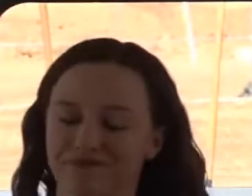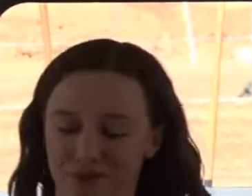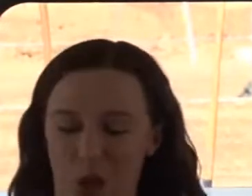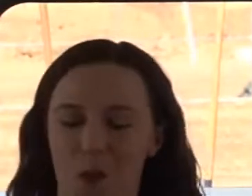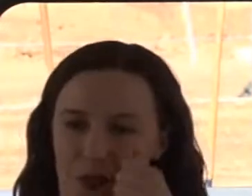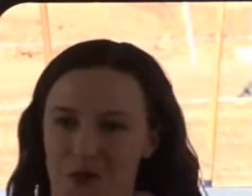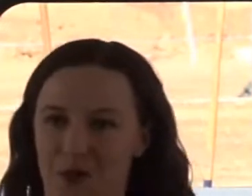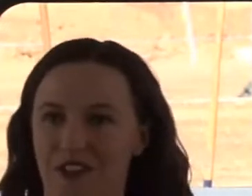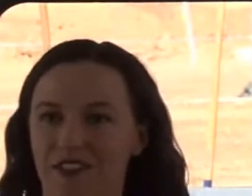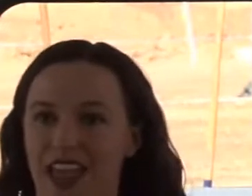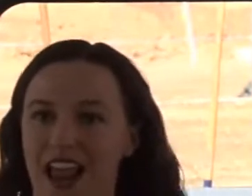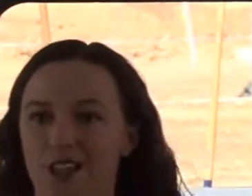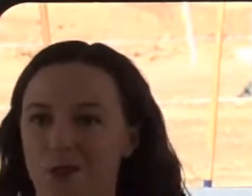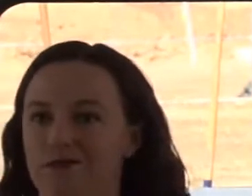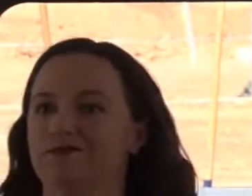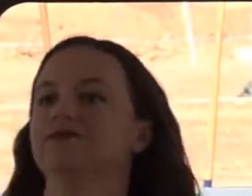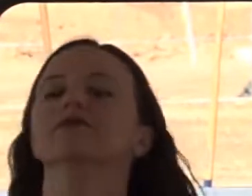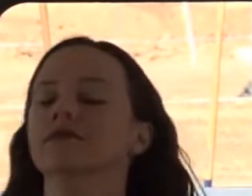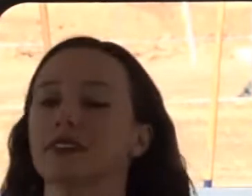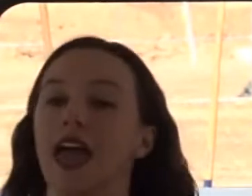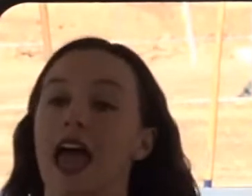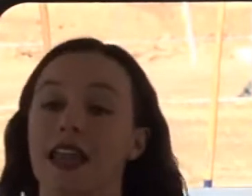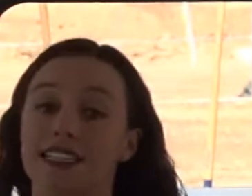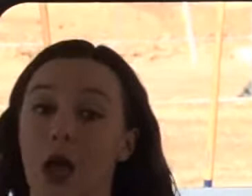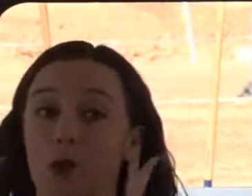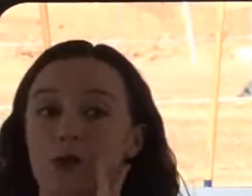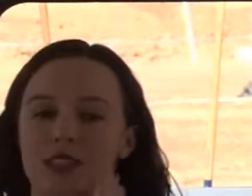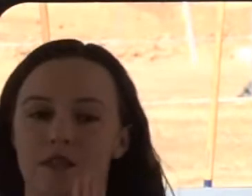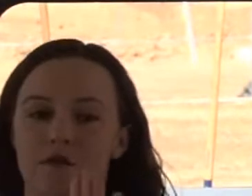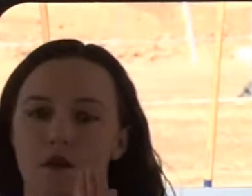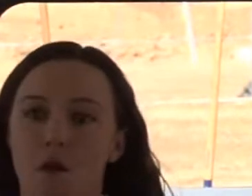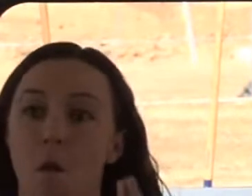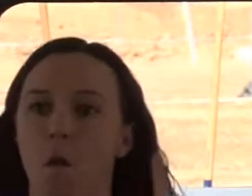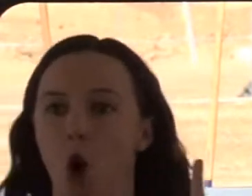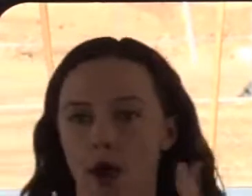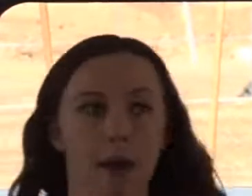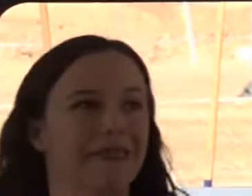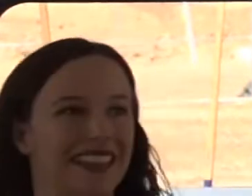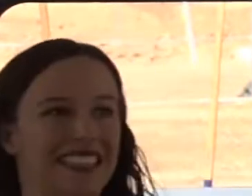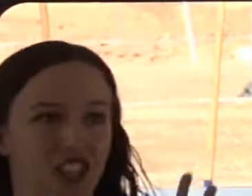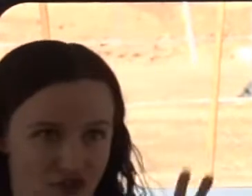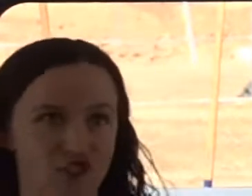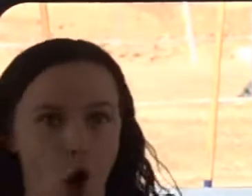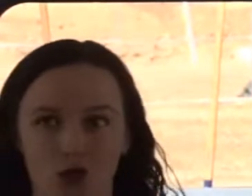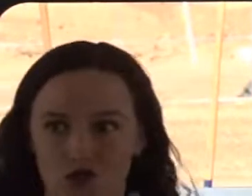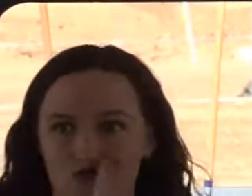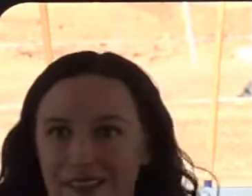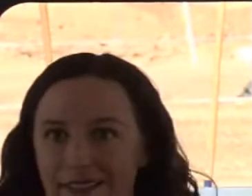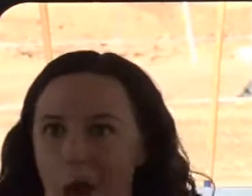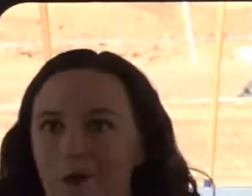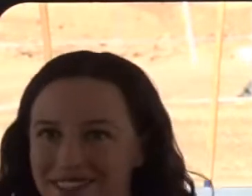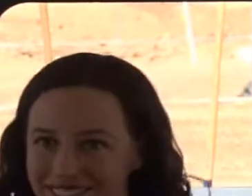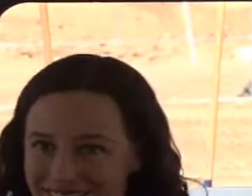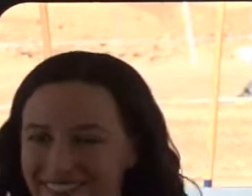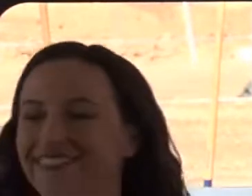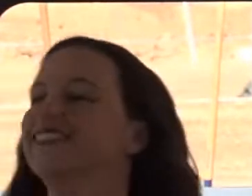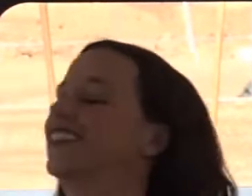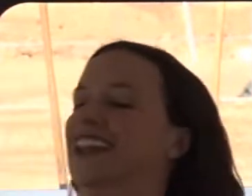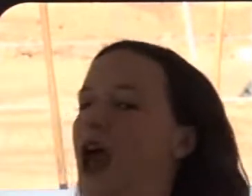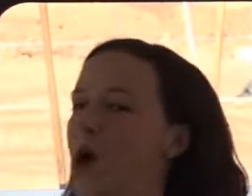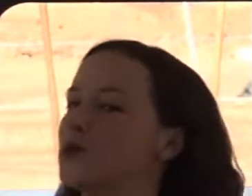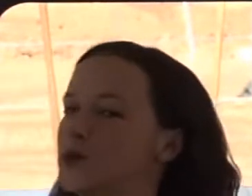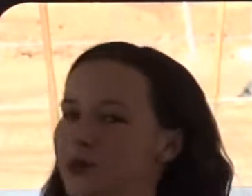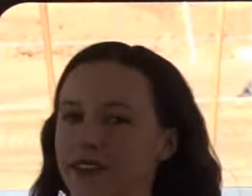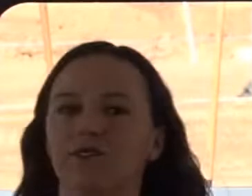we move forward. Anytime you see a bond anywhere, please vote for them. We're very helpful, and our students really need